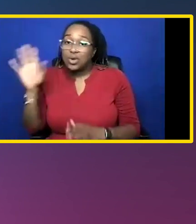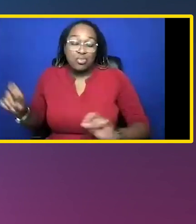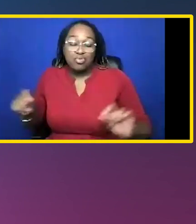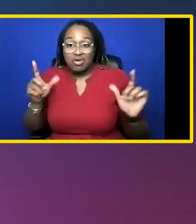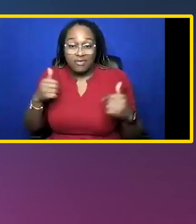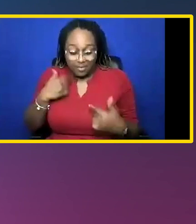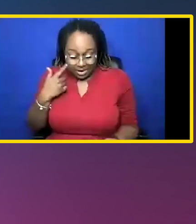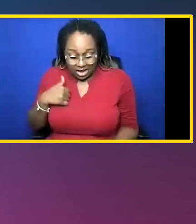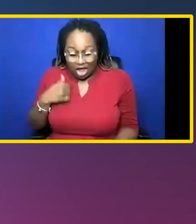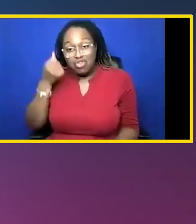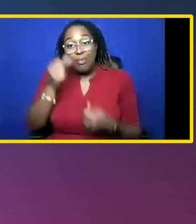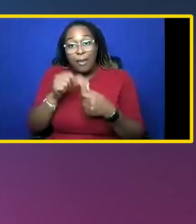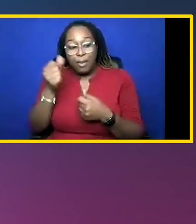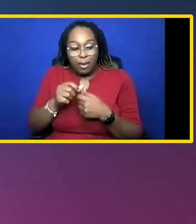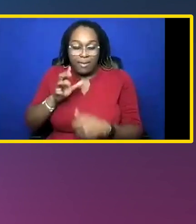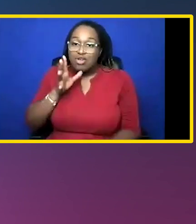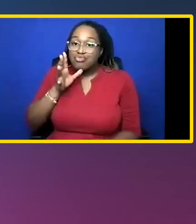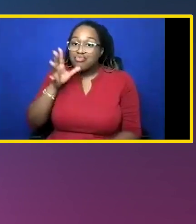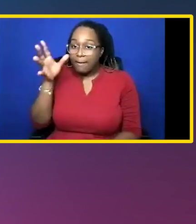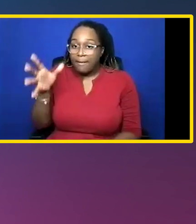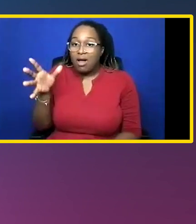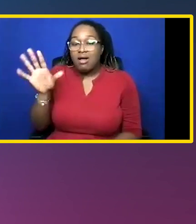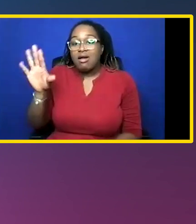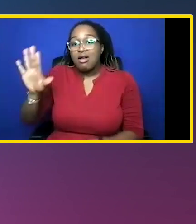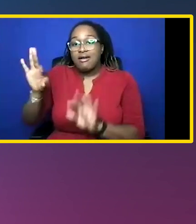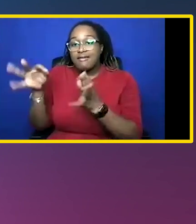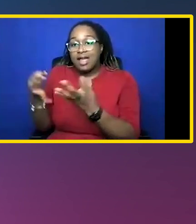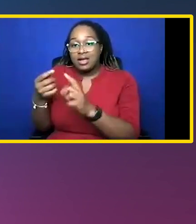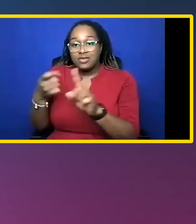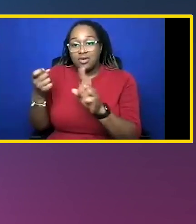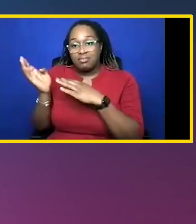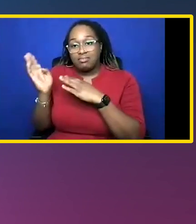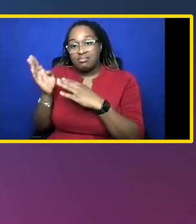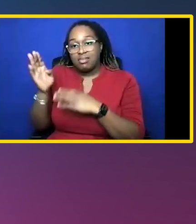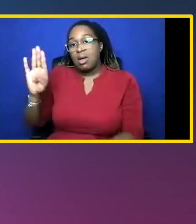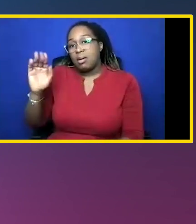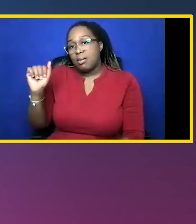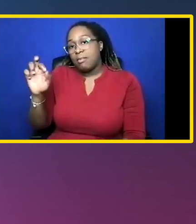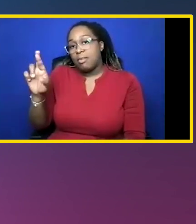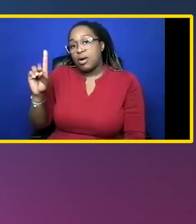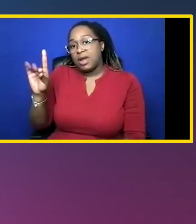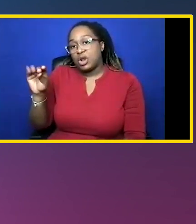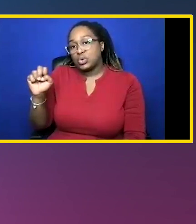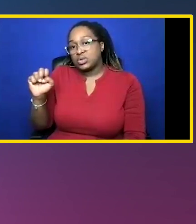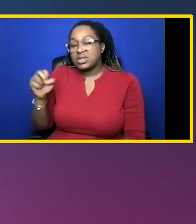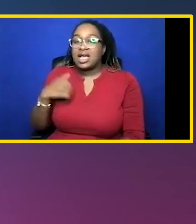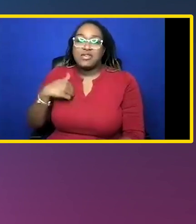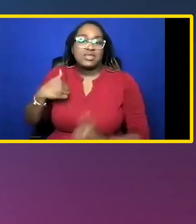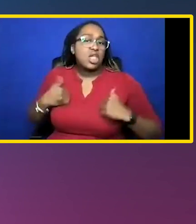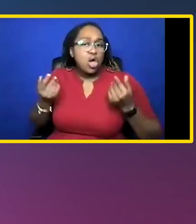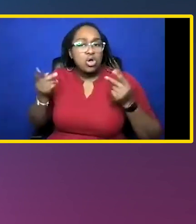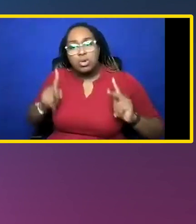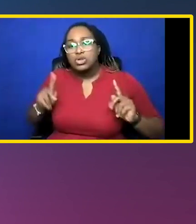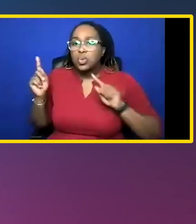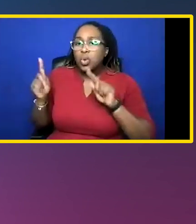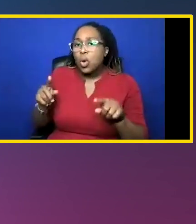me. I remember my grandmother, her family is from Barbados. And I remember being there as a young person and, you know,